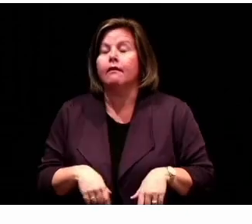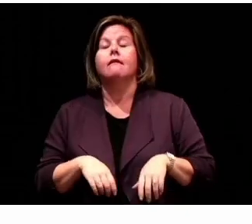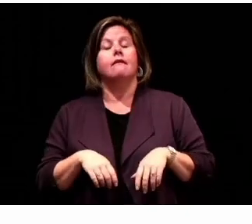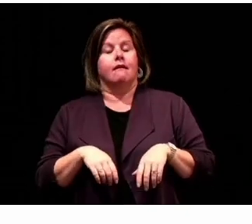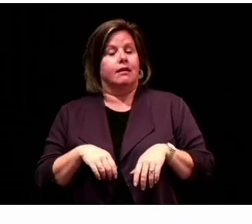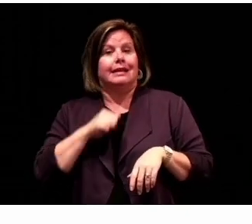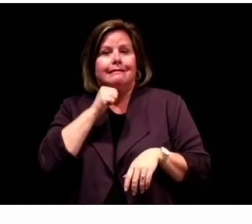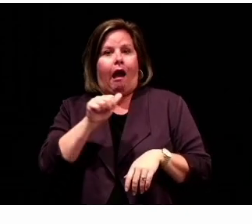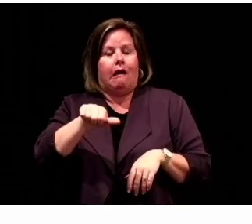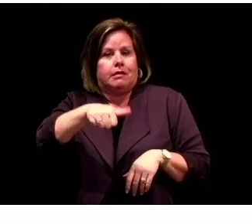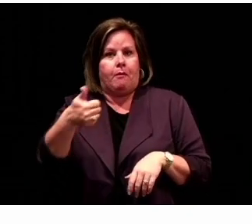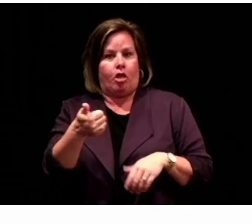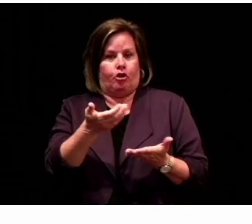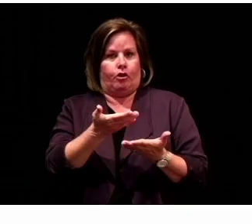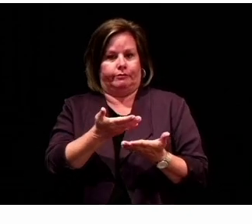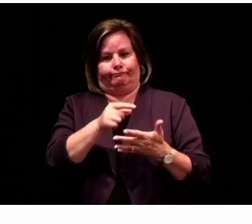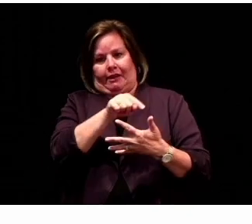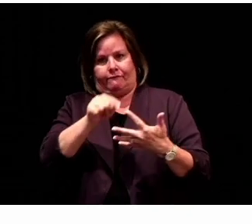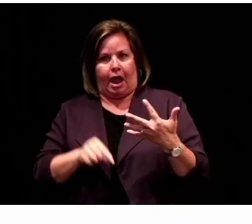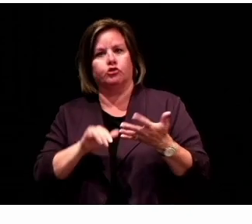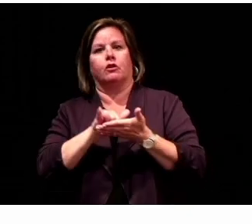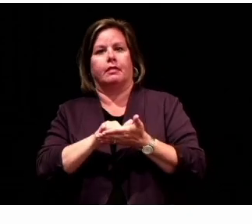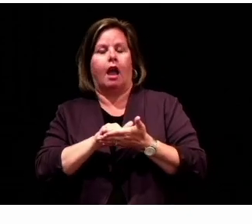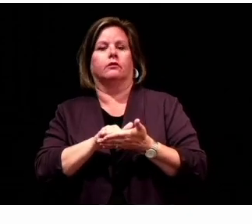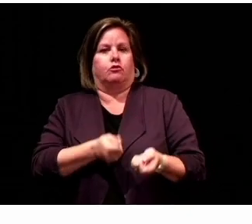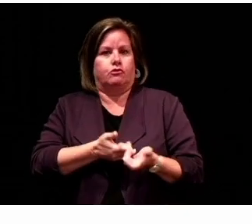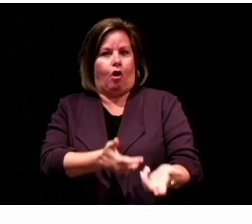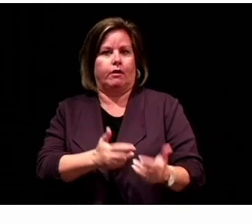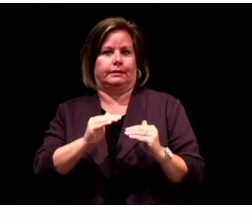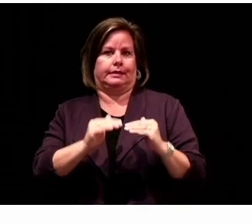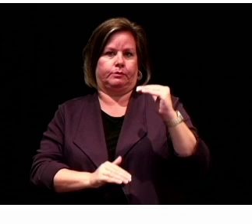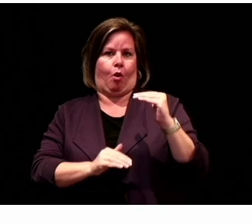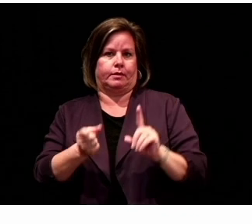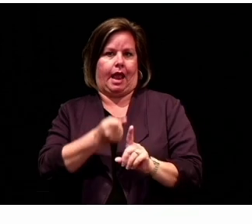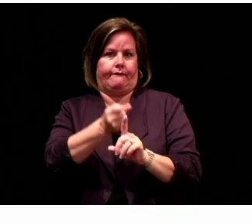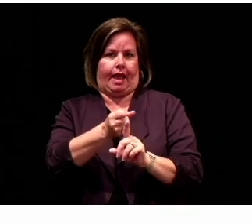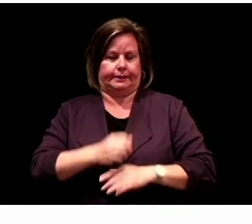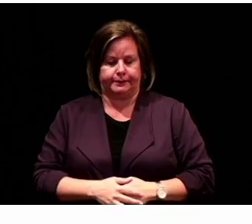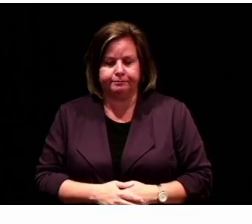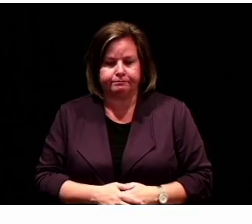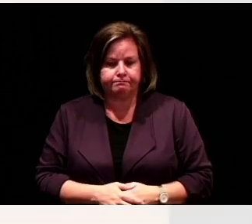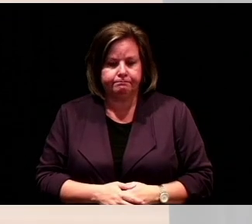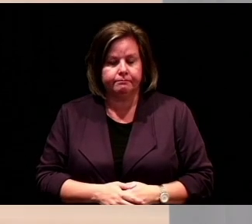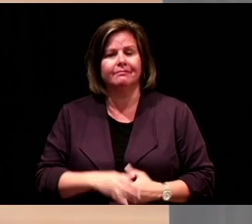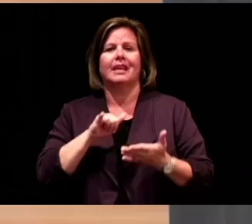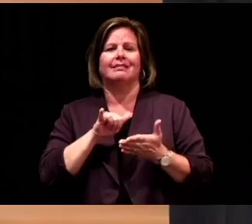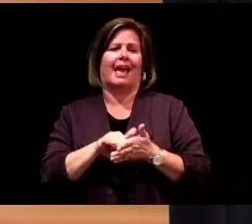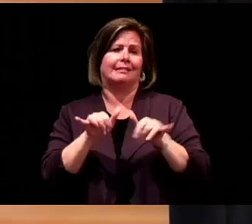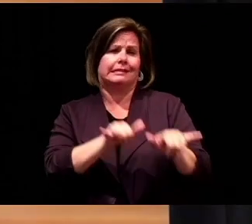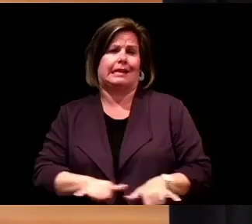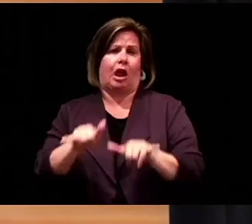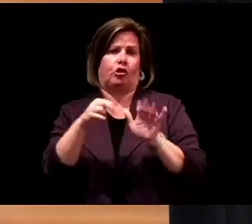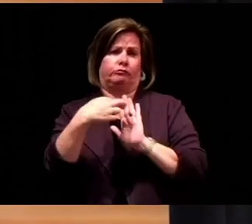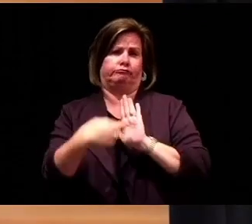impact liability unless they create artificial, arbitrary, and unnecessary barriers. So what you have is the standard is an interplay between the Supreme